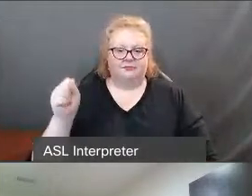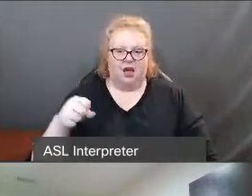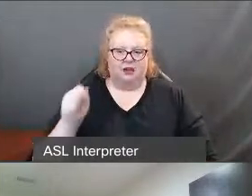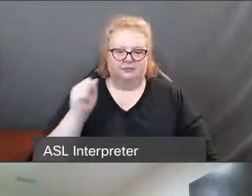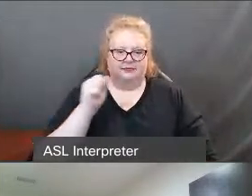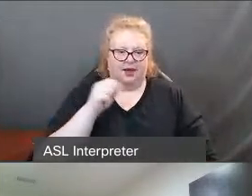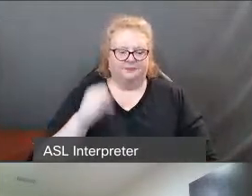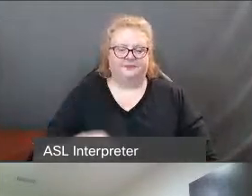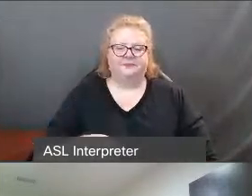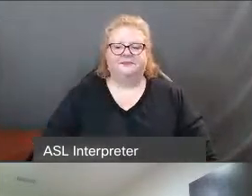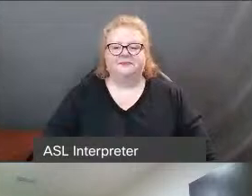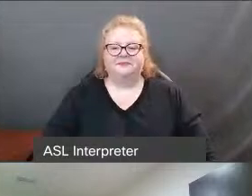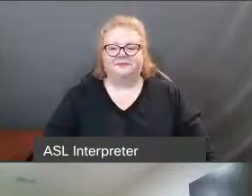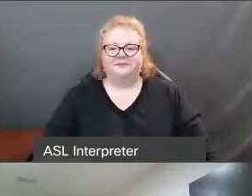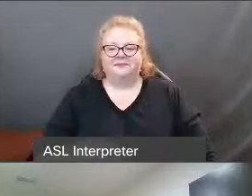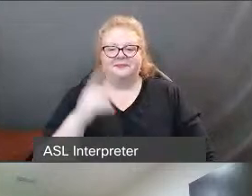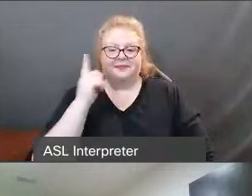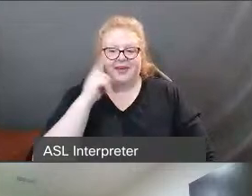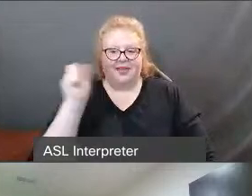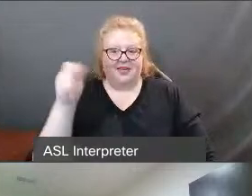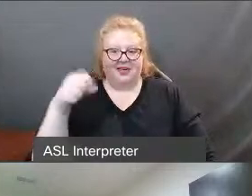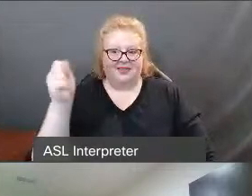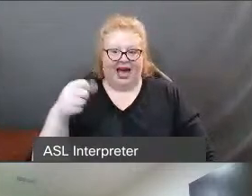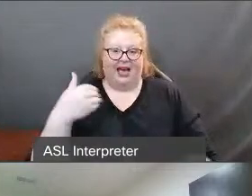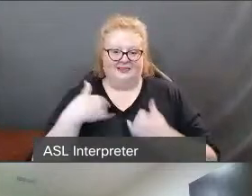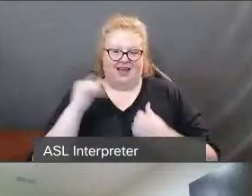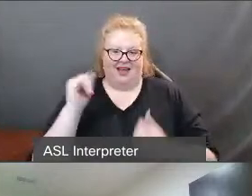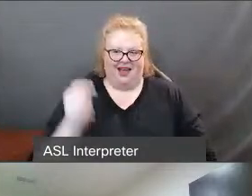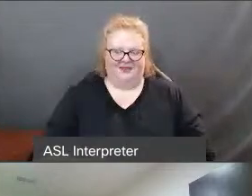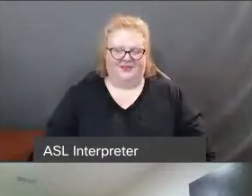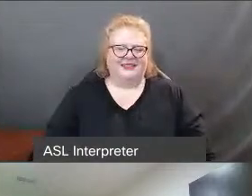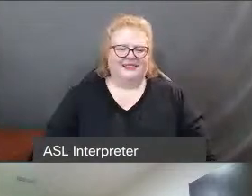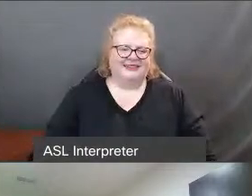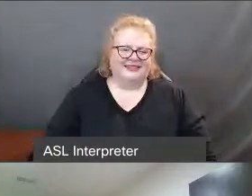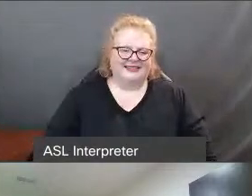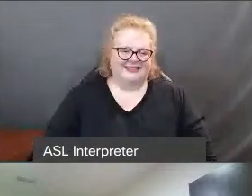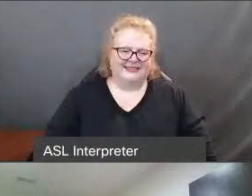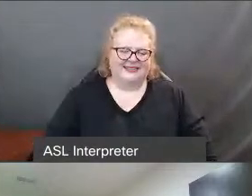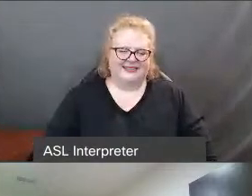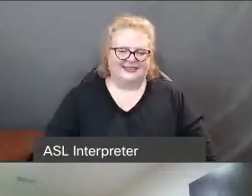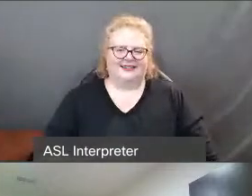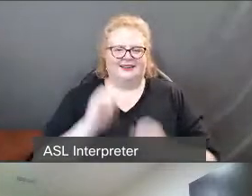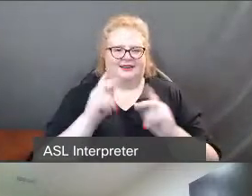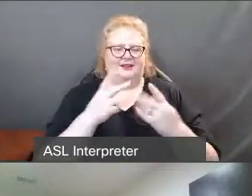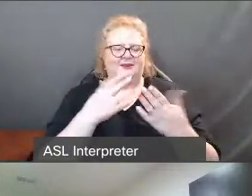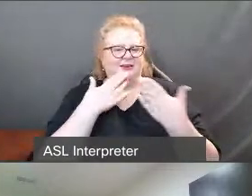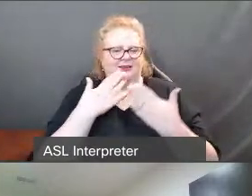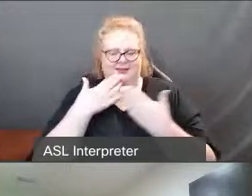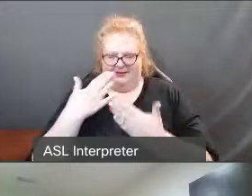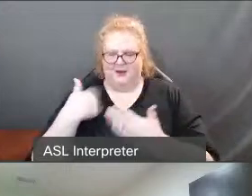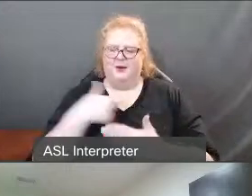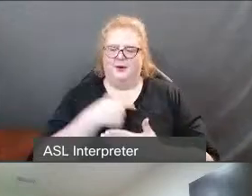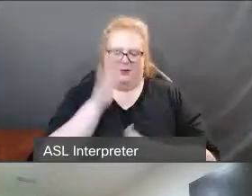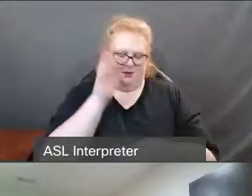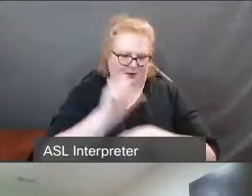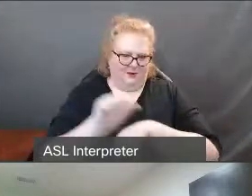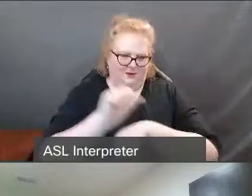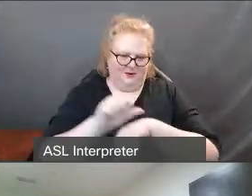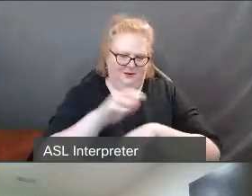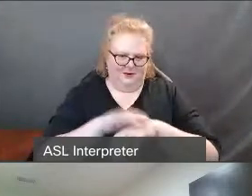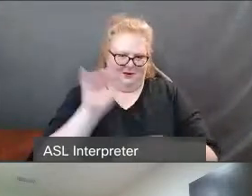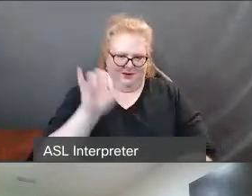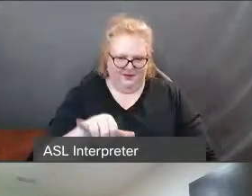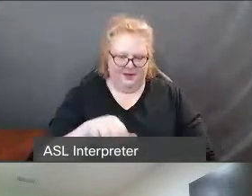Aye. Okay. I think the ayes have it. Okay. Ayes have it. Thank you. We will get to work on that.